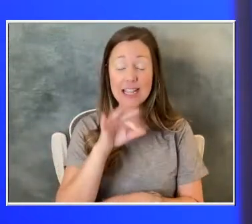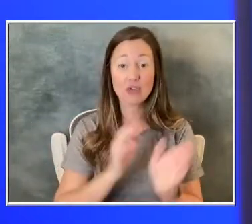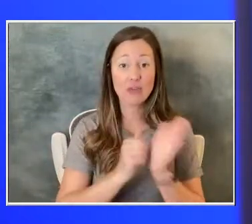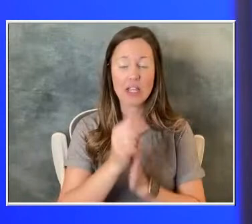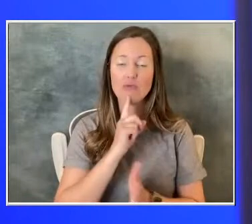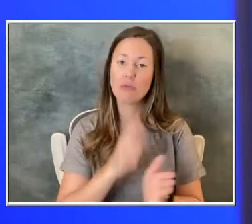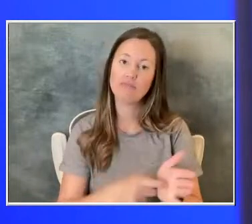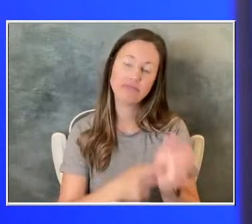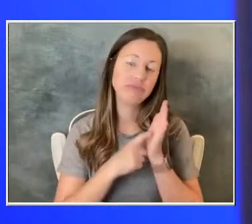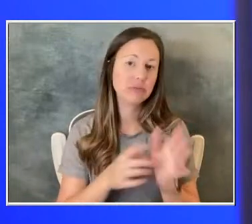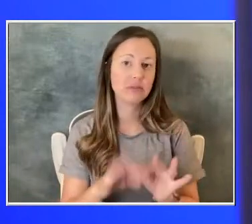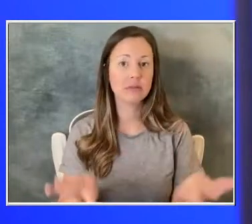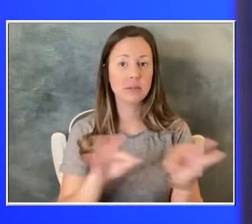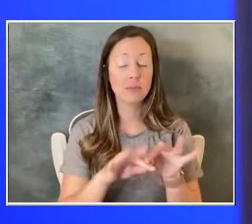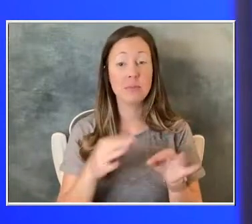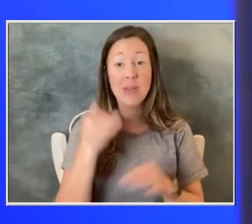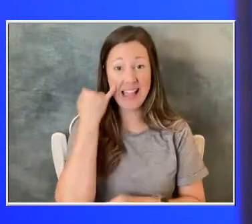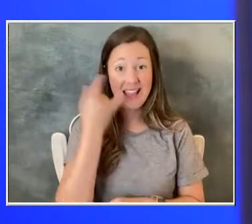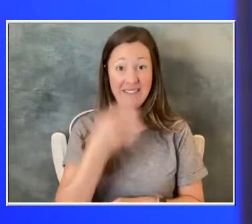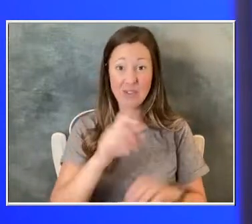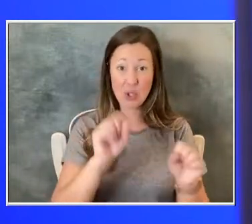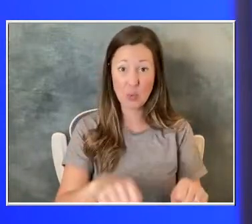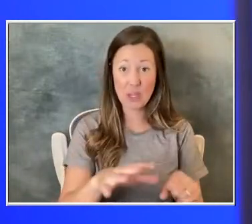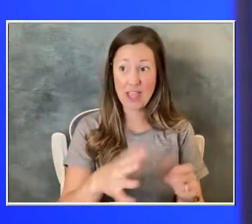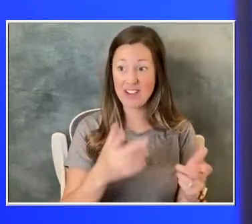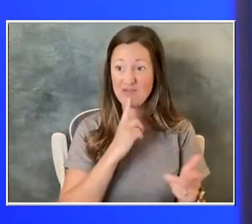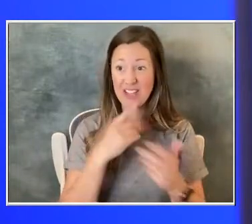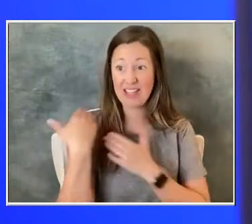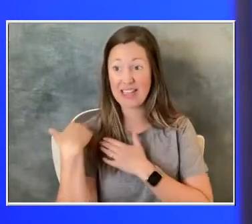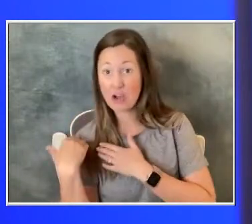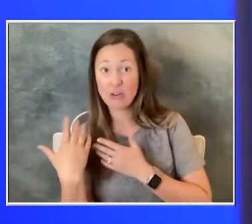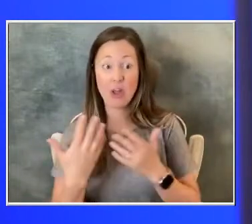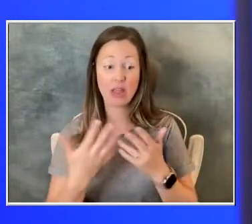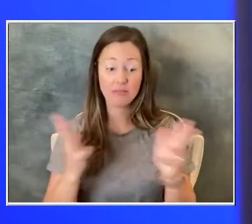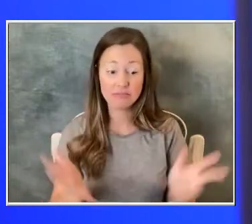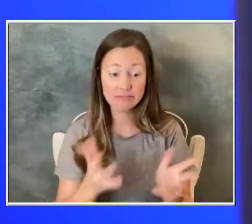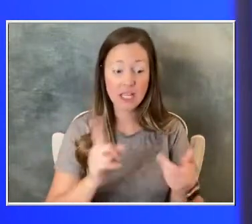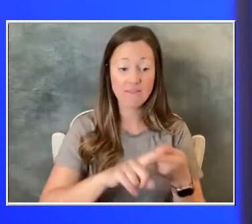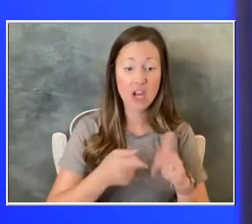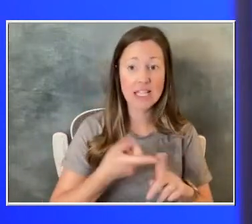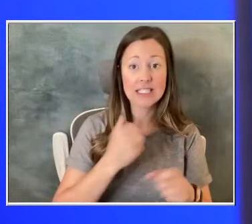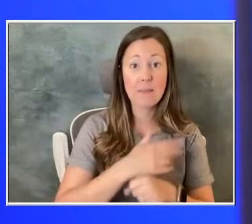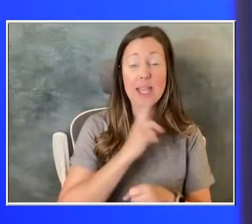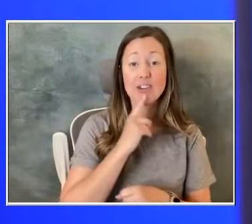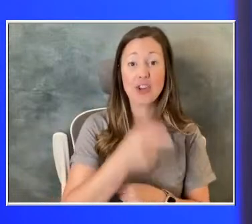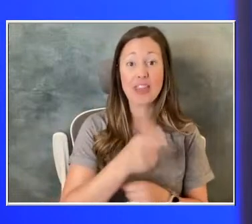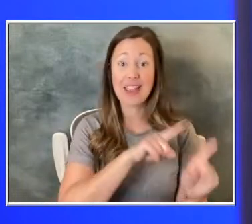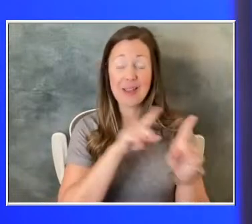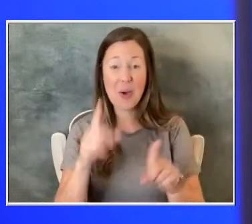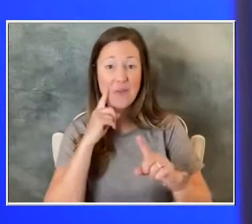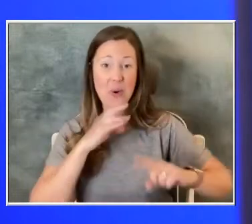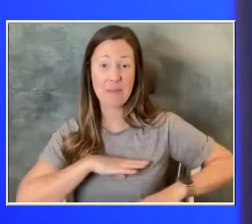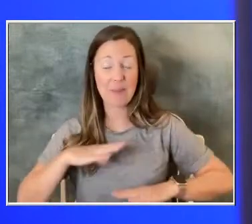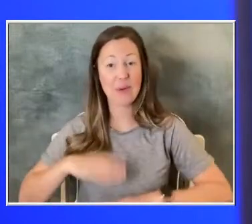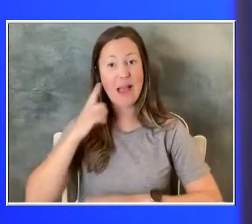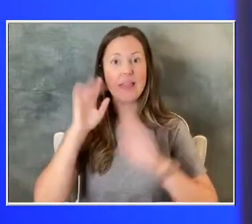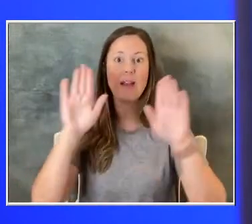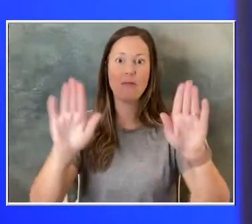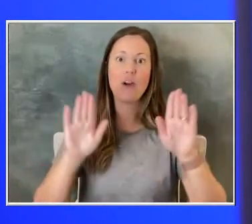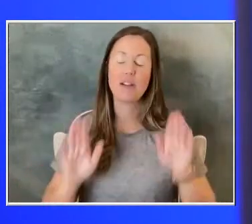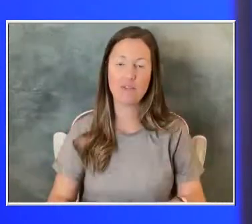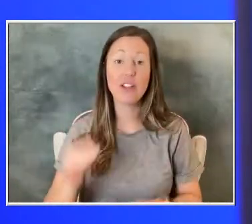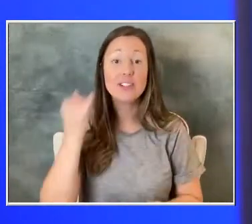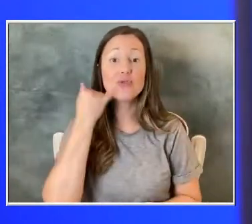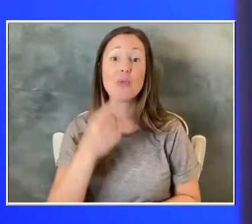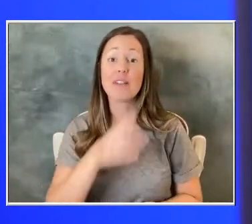can be accountable to your friends and make sure they come and get their screening mammograms, I think that's wonderful. So if you're 40 years or older,